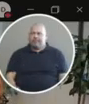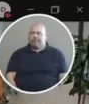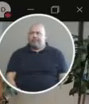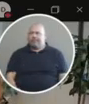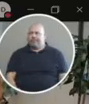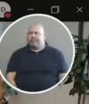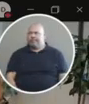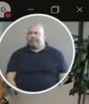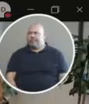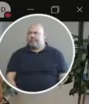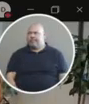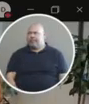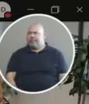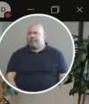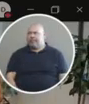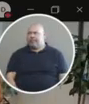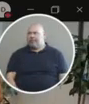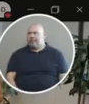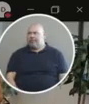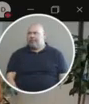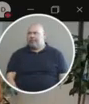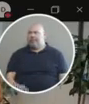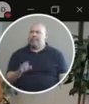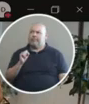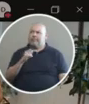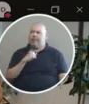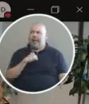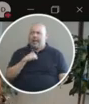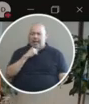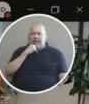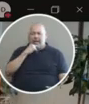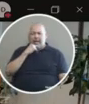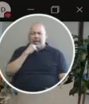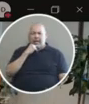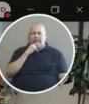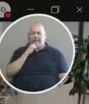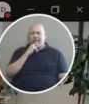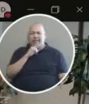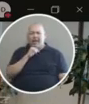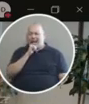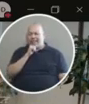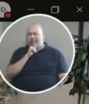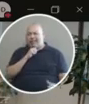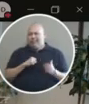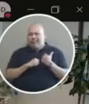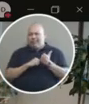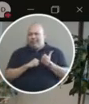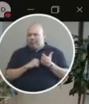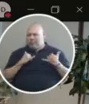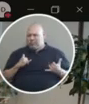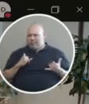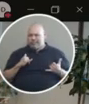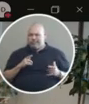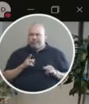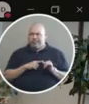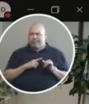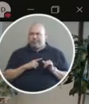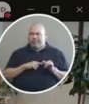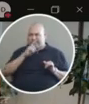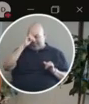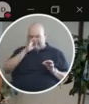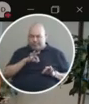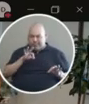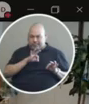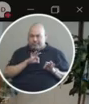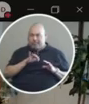Okay, Representative Schwartzbein, you want to speak? Yeah, no, I'm not going to support a deletion at this time. First of all, I think it's